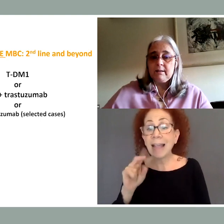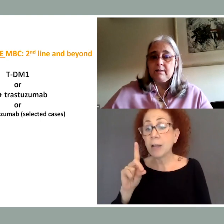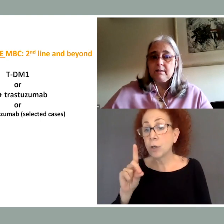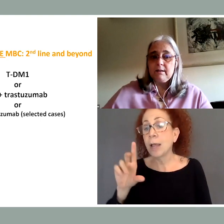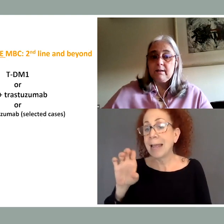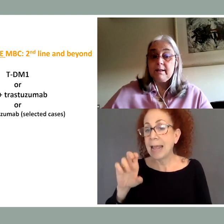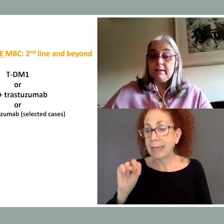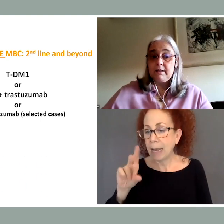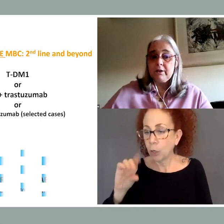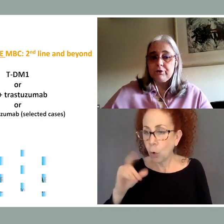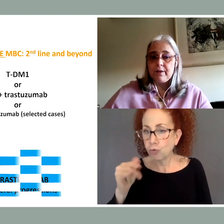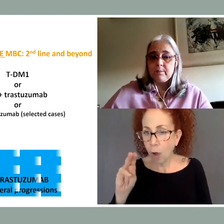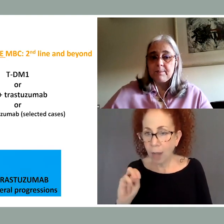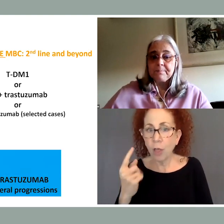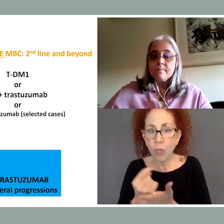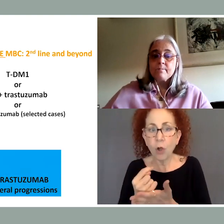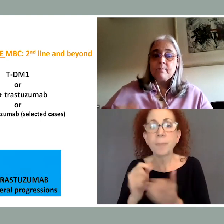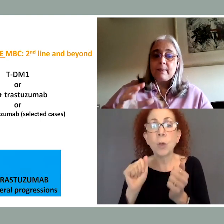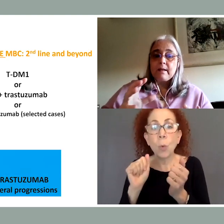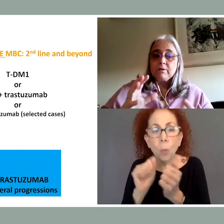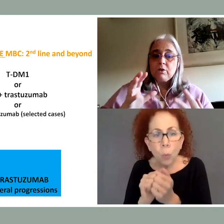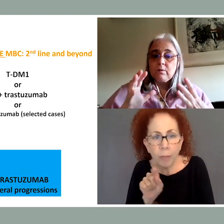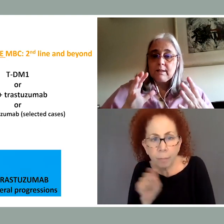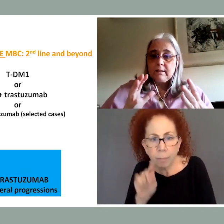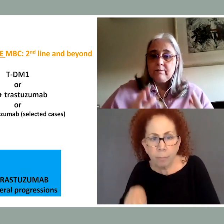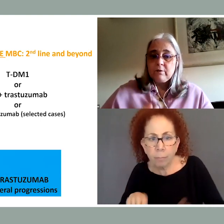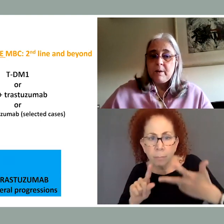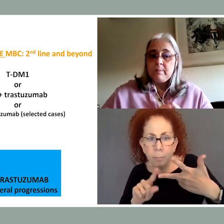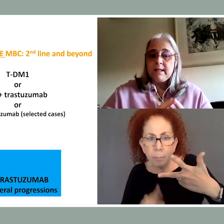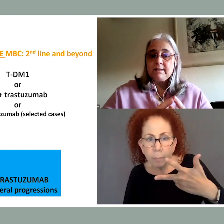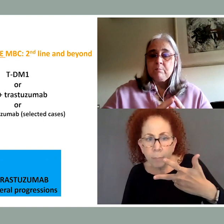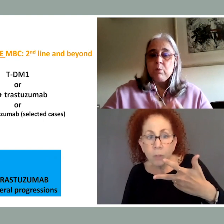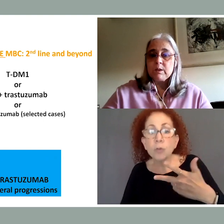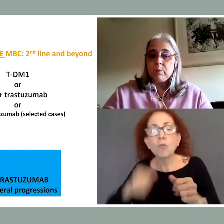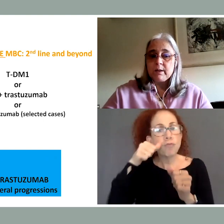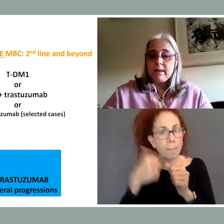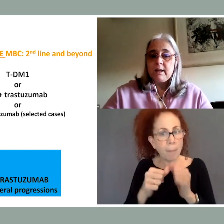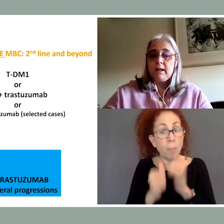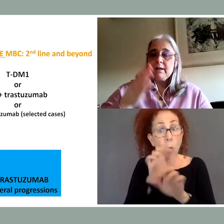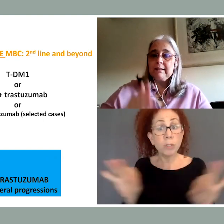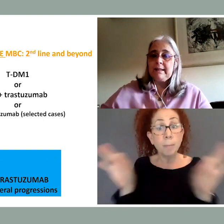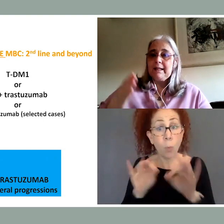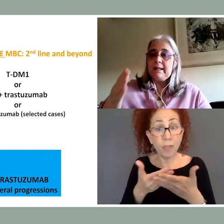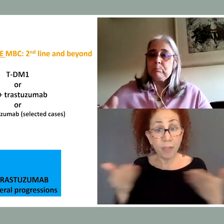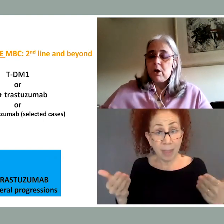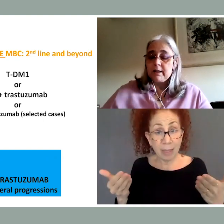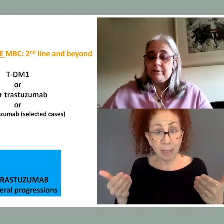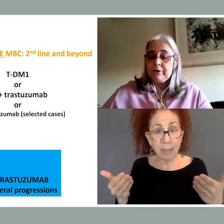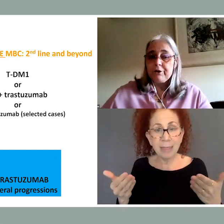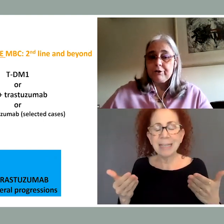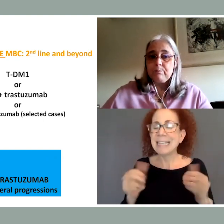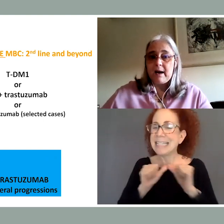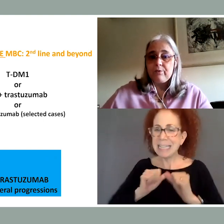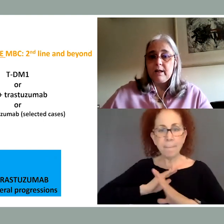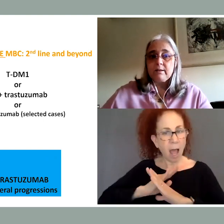therapy and anti-HER2 therapy. So remember that the most important thing, keep blocking